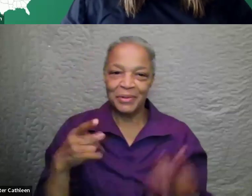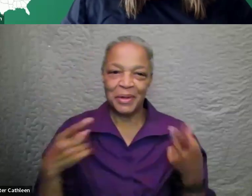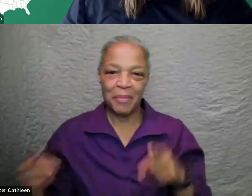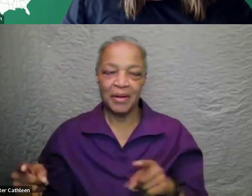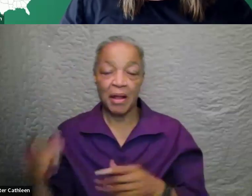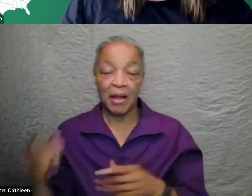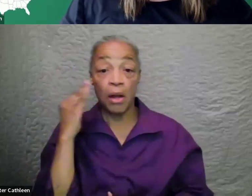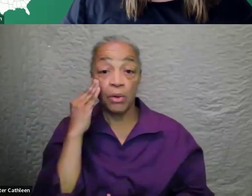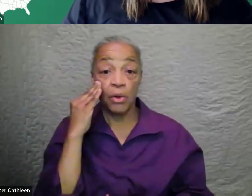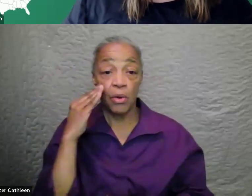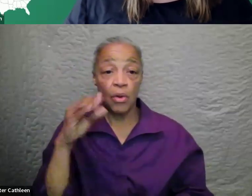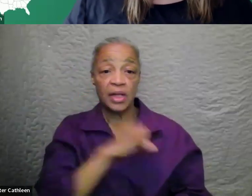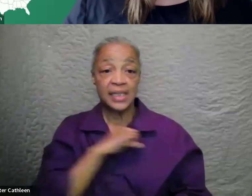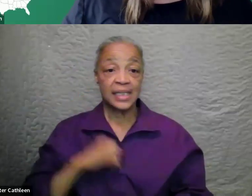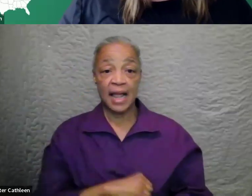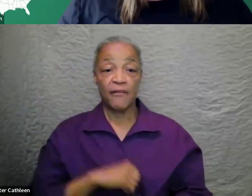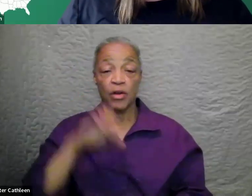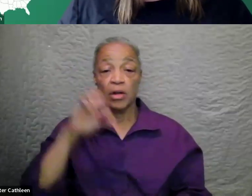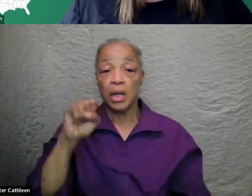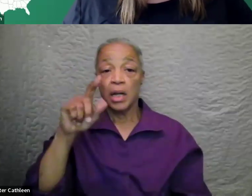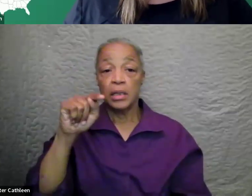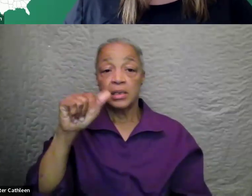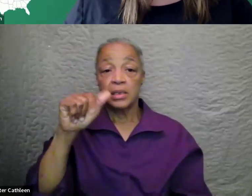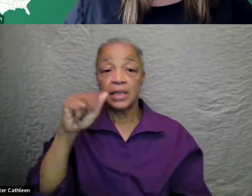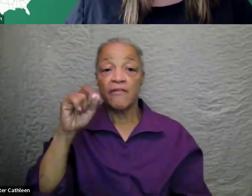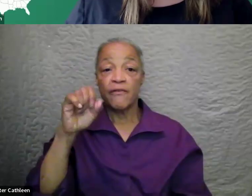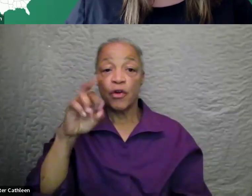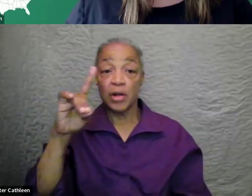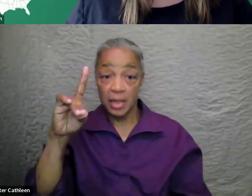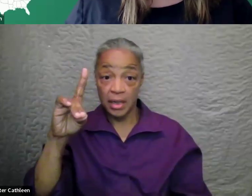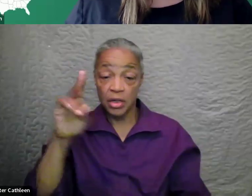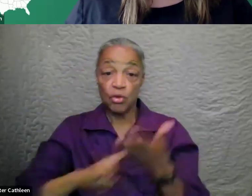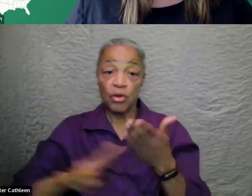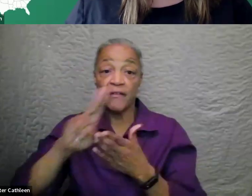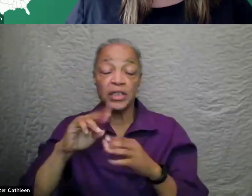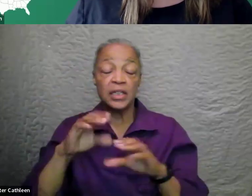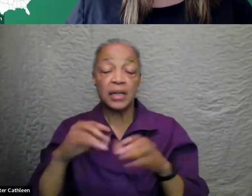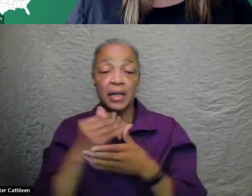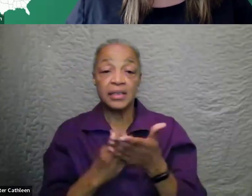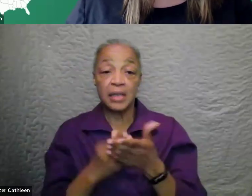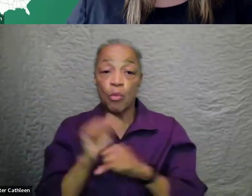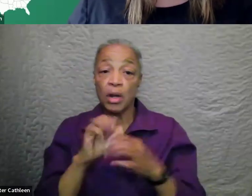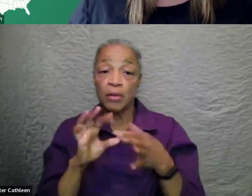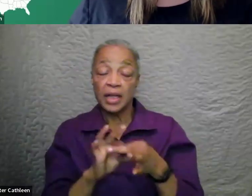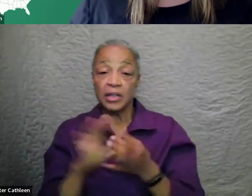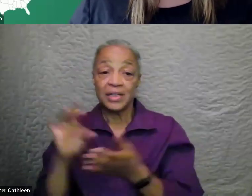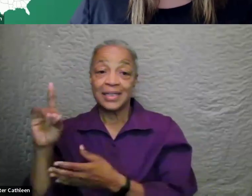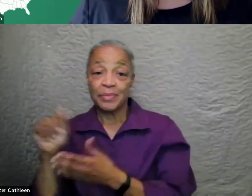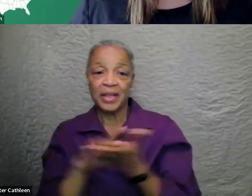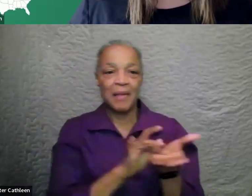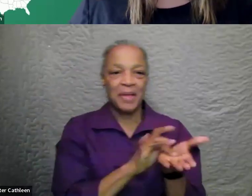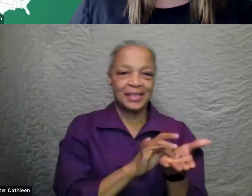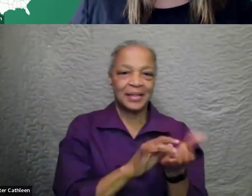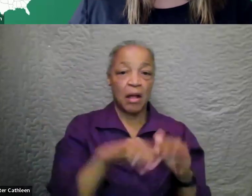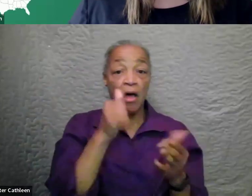I know Stanford University is doing some work around disability and medicine. And there may be other